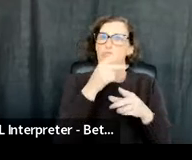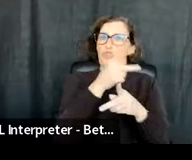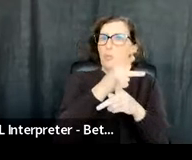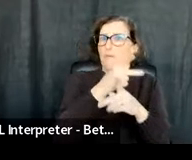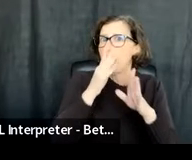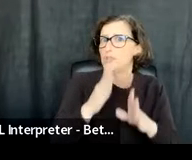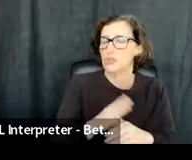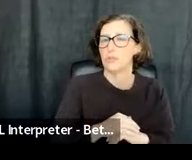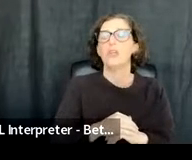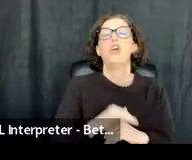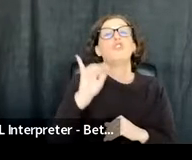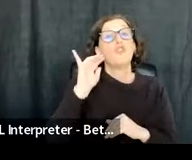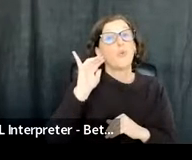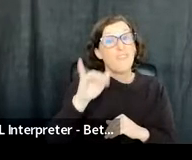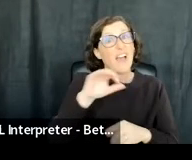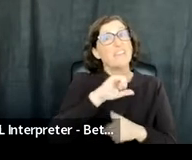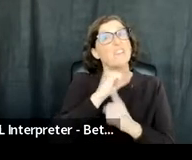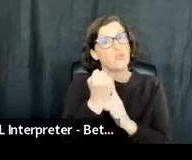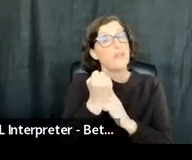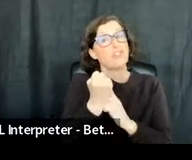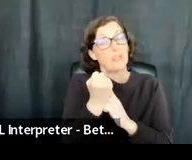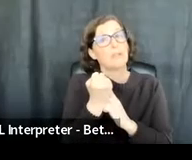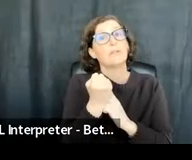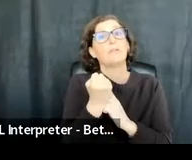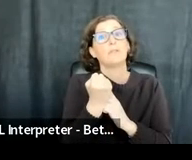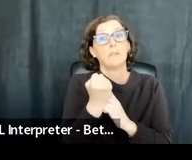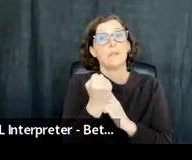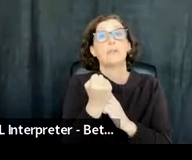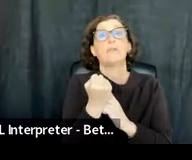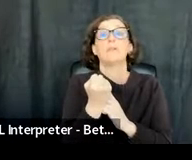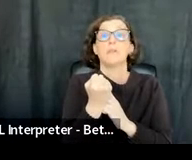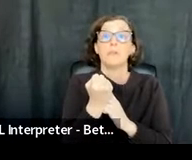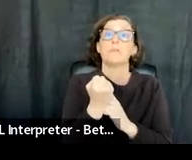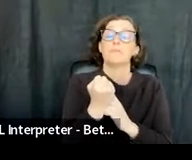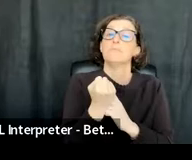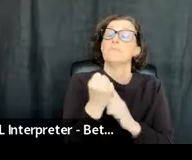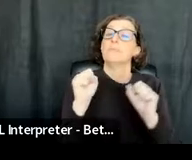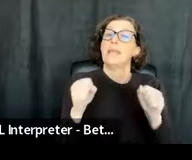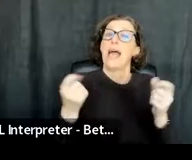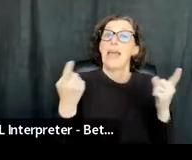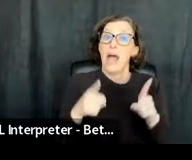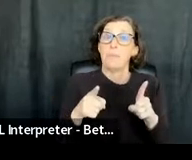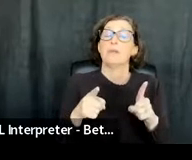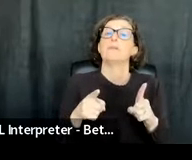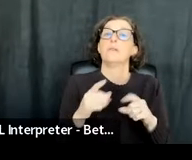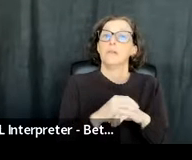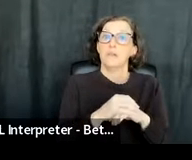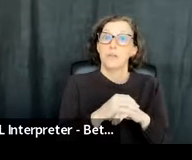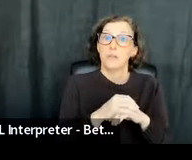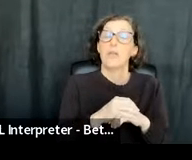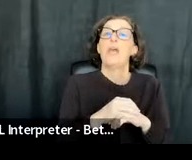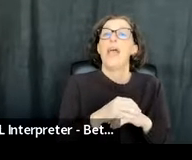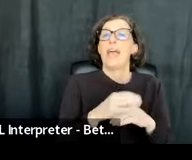So, these kinds of situations come in, so that more of an inclusive culture and more that management across the agency is